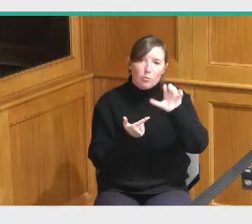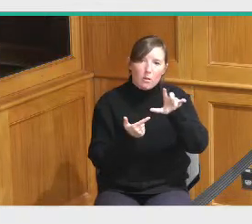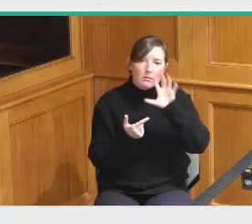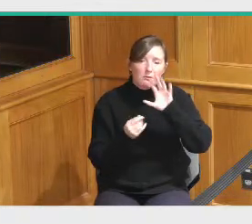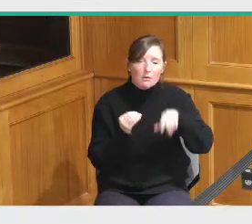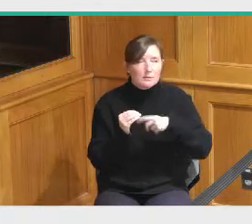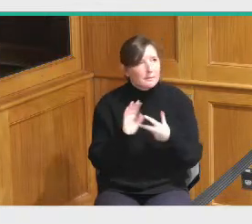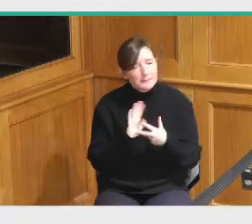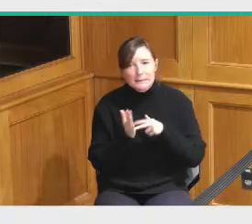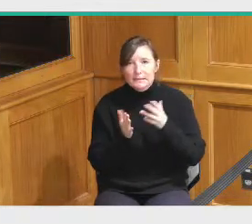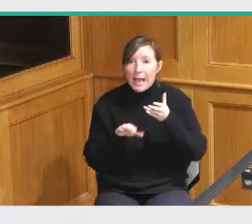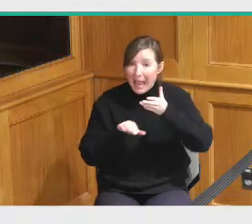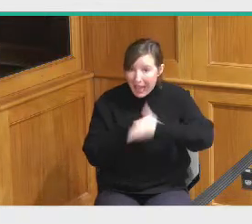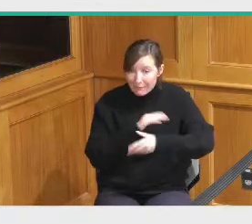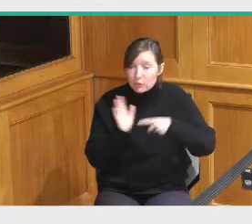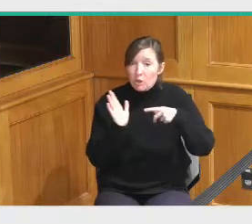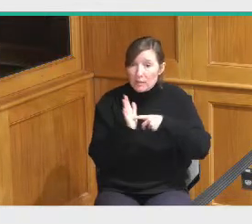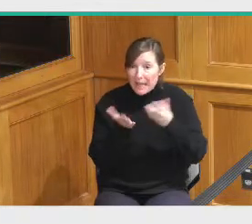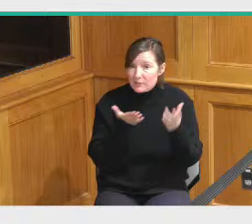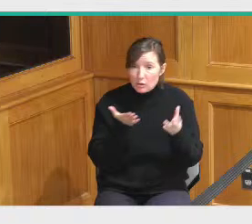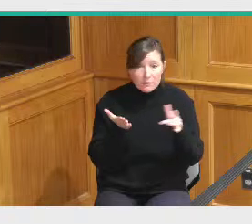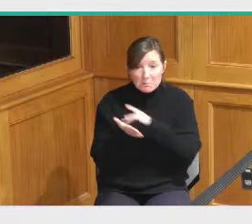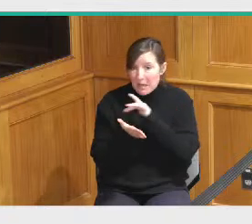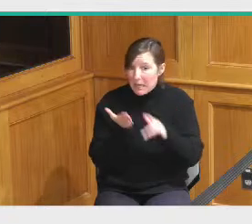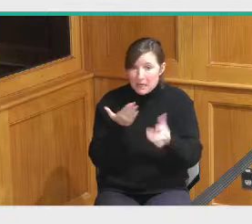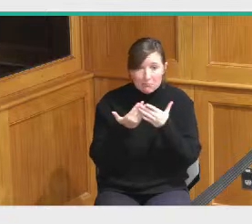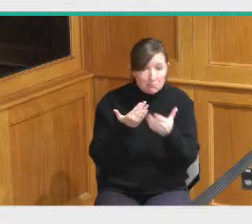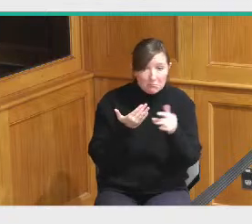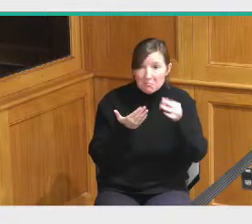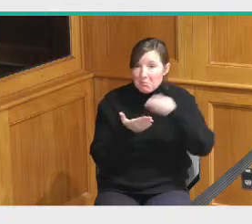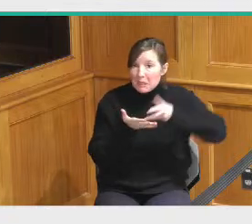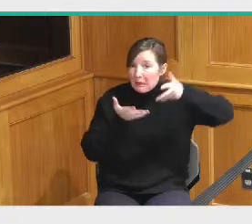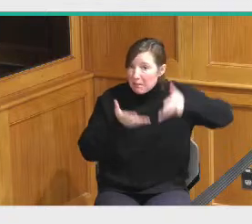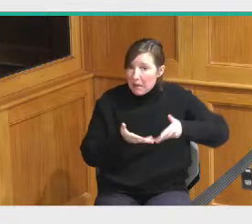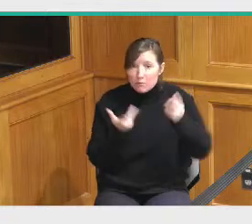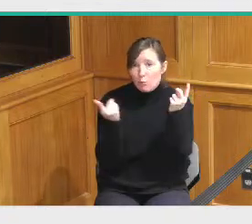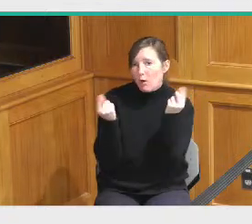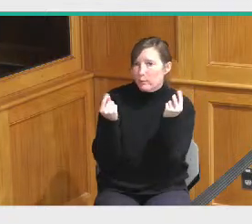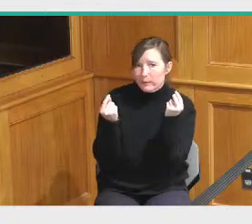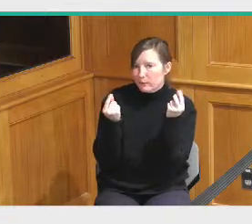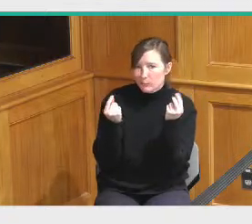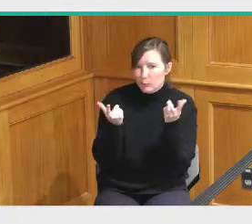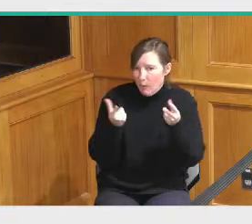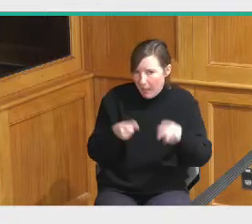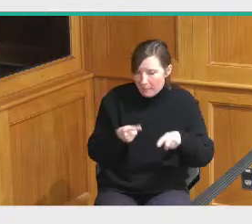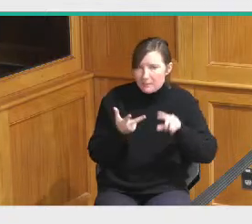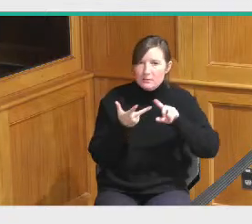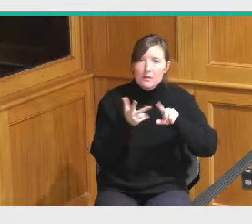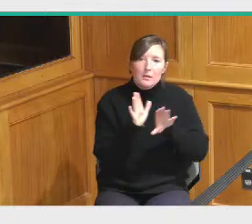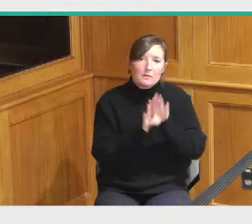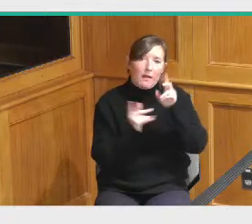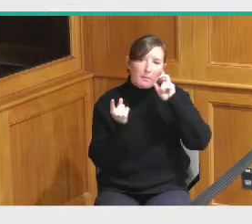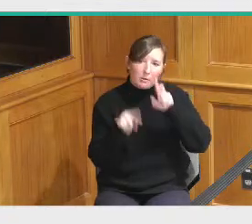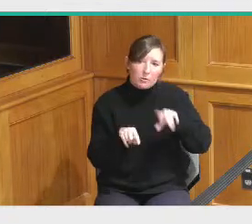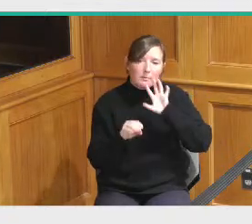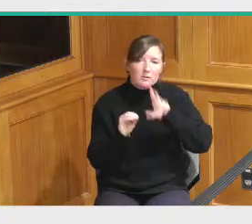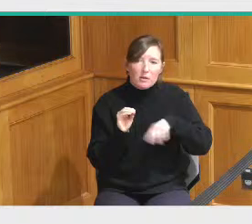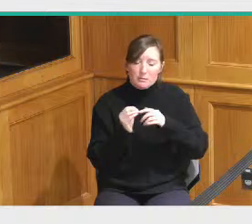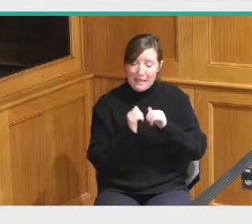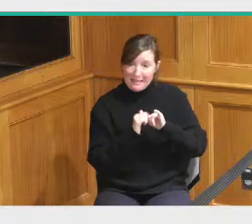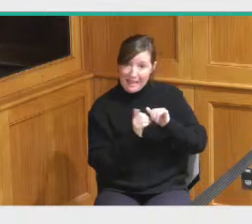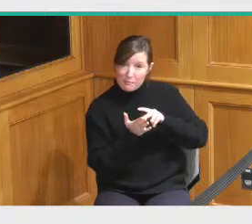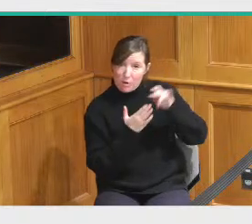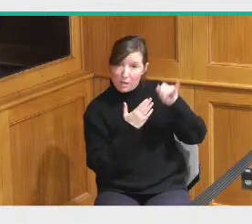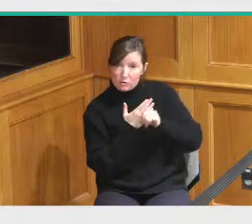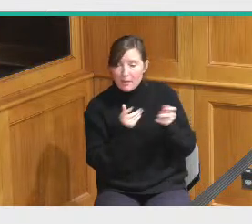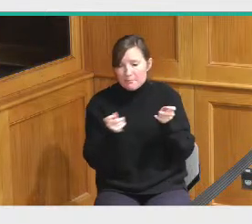happens after debt service is paid. If there's anything left over, what are we doing with that? And then the development agreement talks about how the project is going to